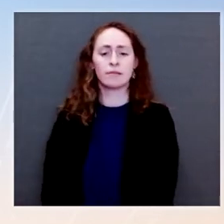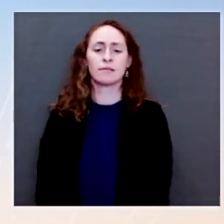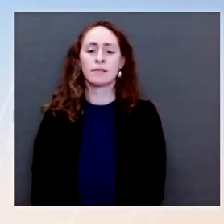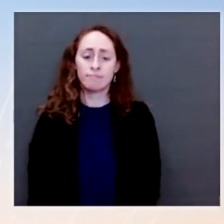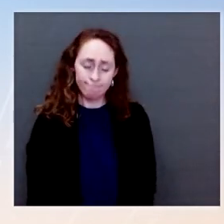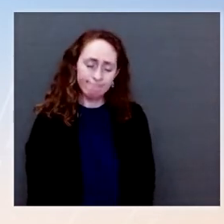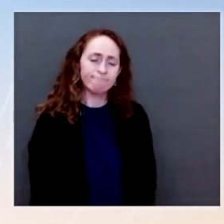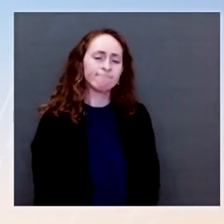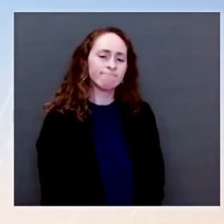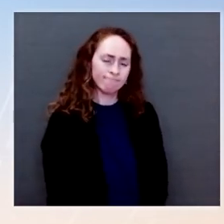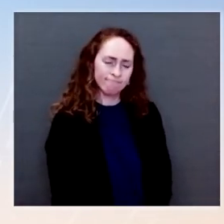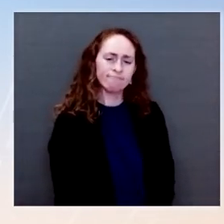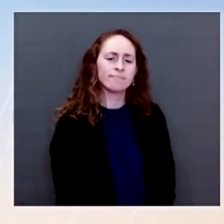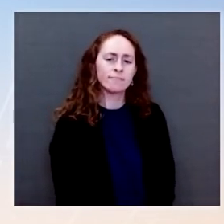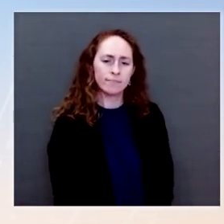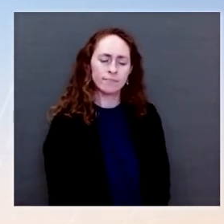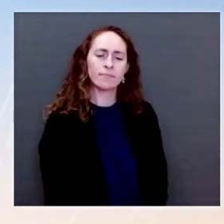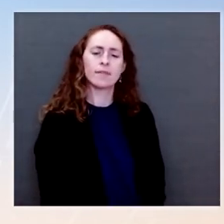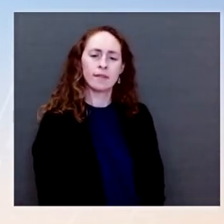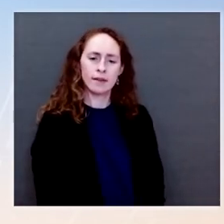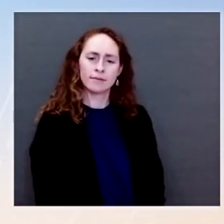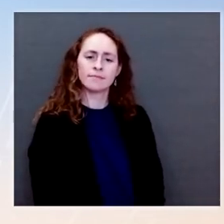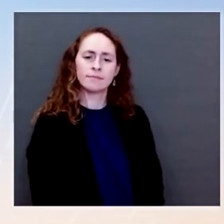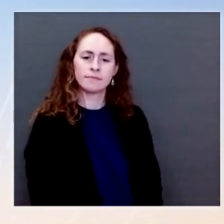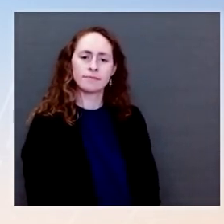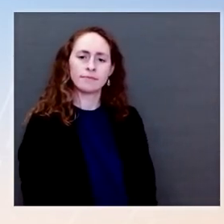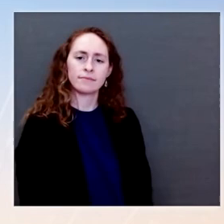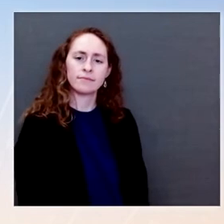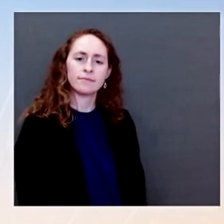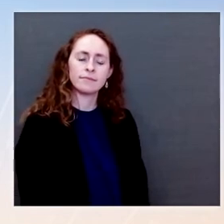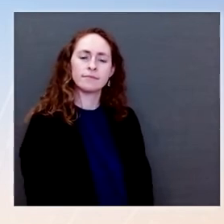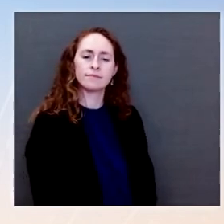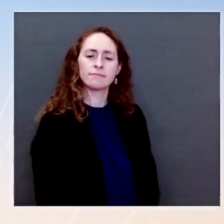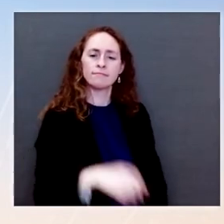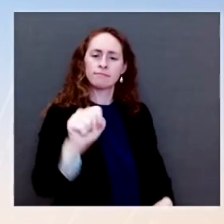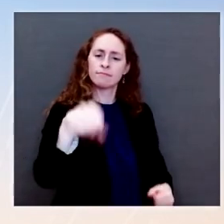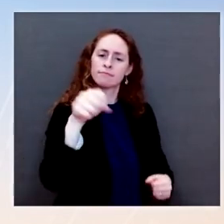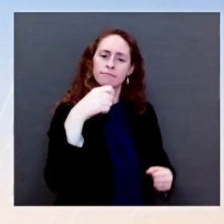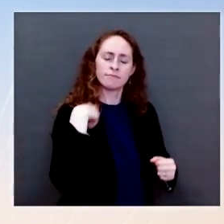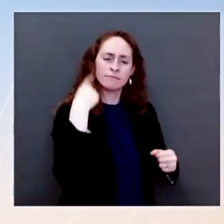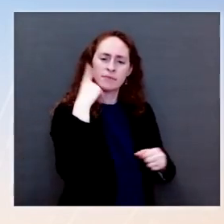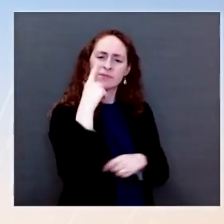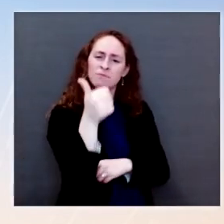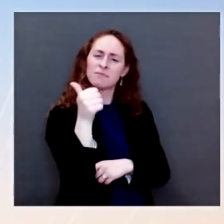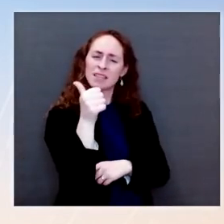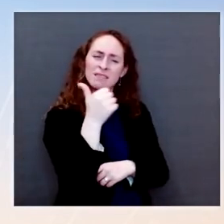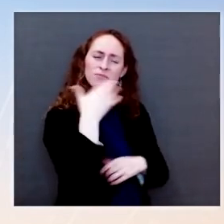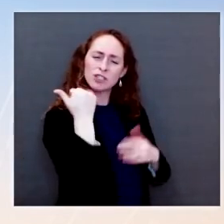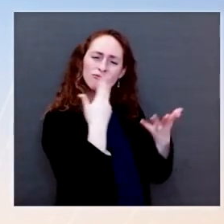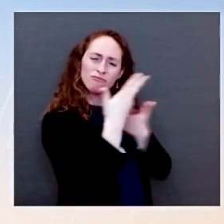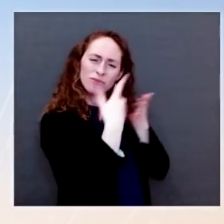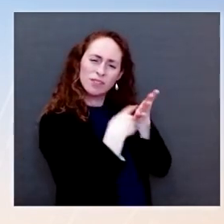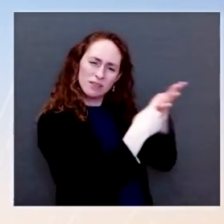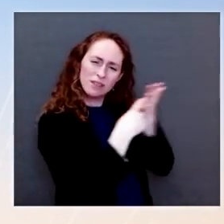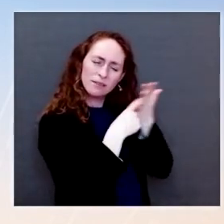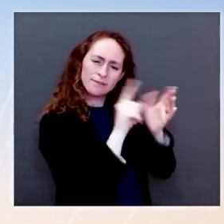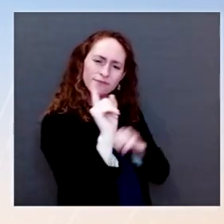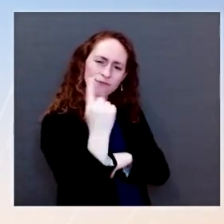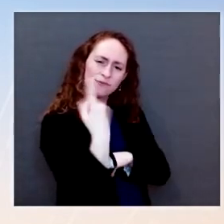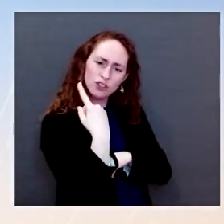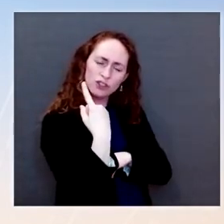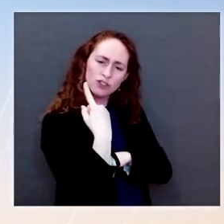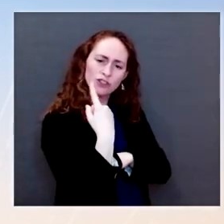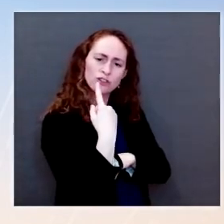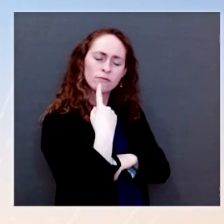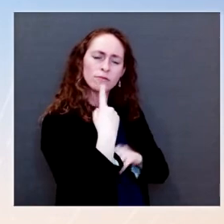activity on the border with Ukraine, and to reaffirm our own support for the sovereignty and territorial integrity of Ukraine. It is certainly up to President Putin to